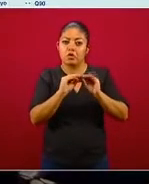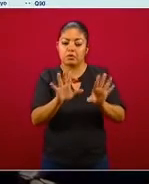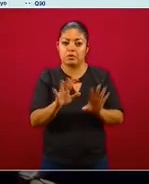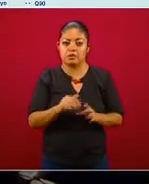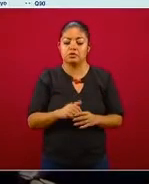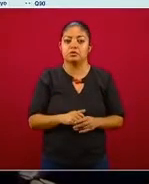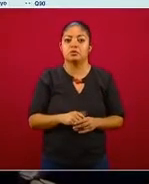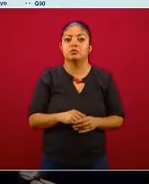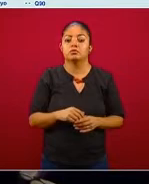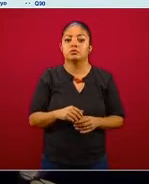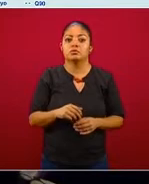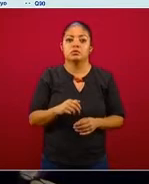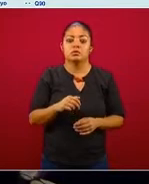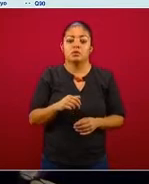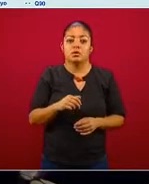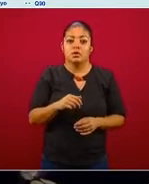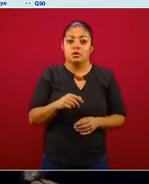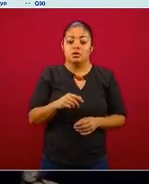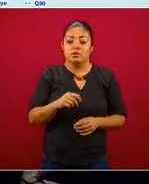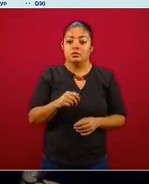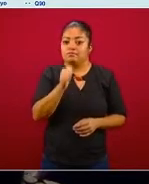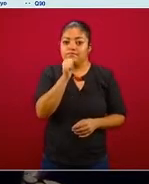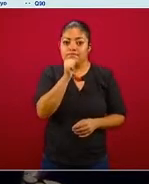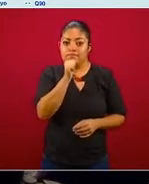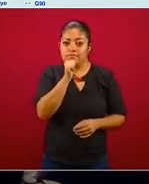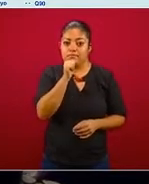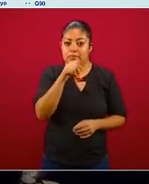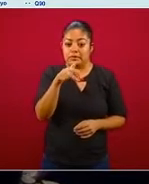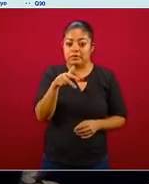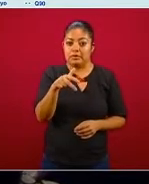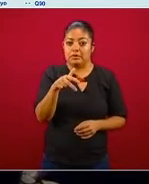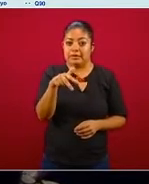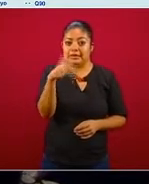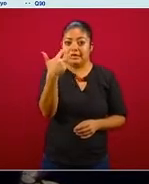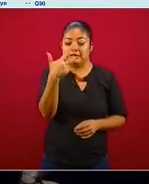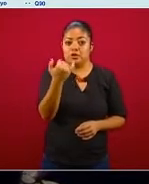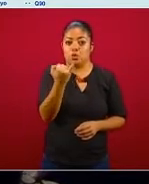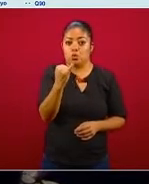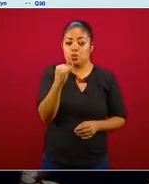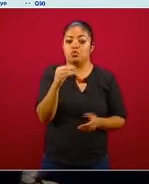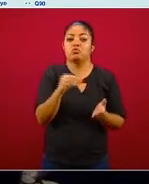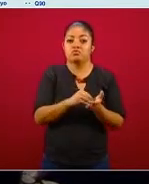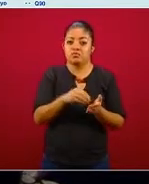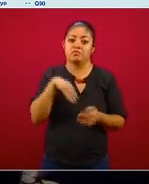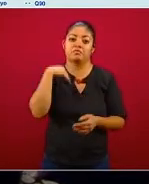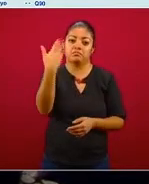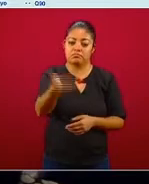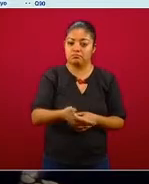was mainly Todavía because para the el momento cases were ACME so es dispersed, they're 13 so de junio, distributed. entonces todavía falta